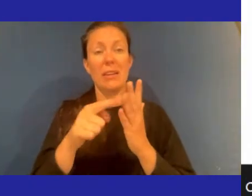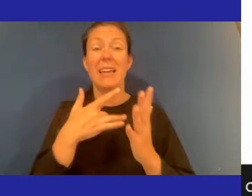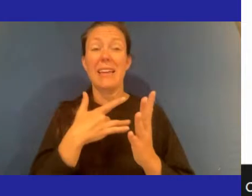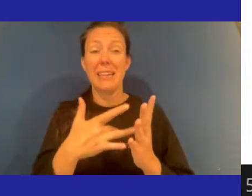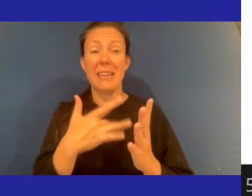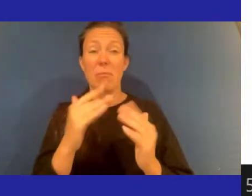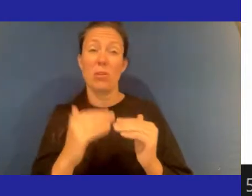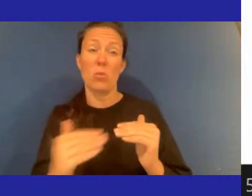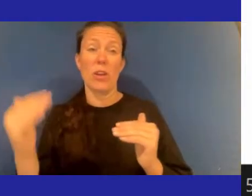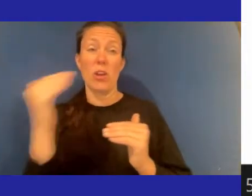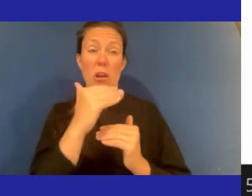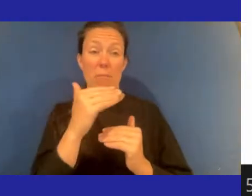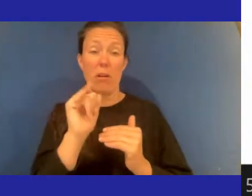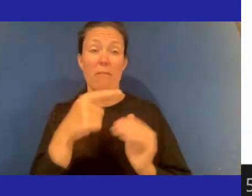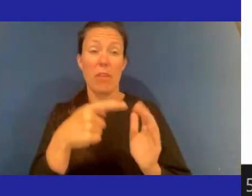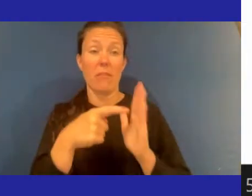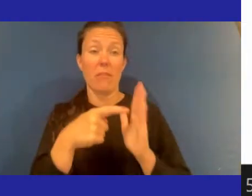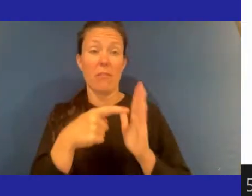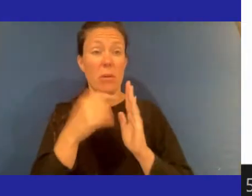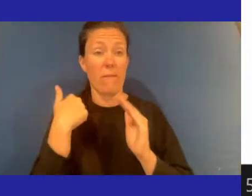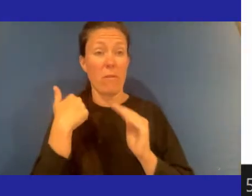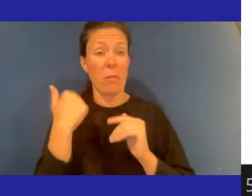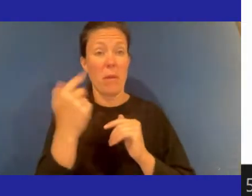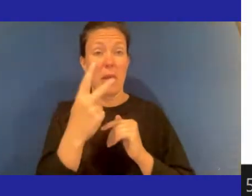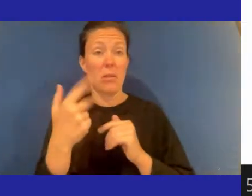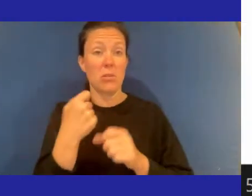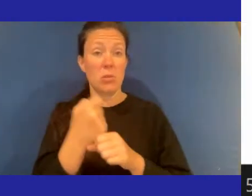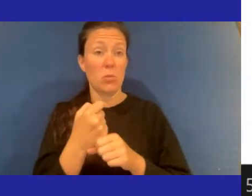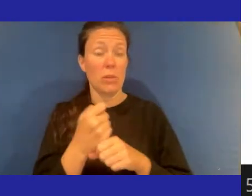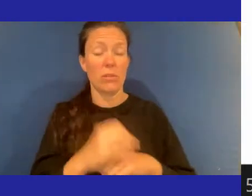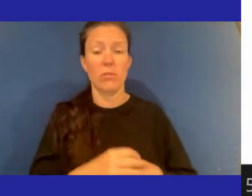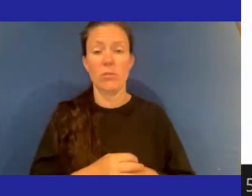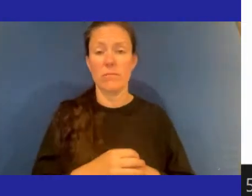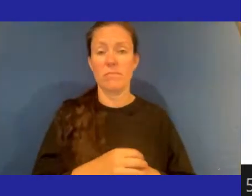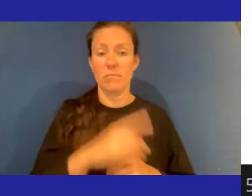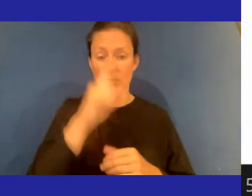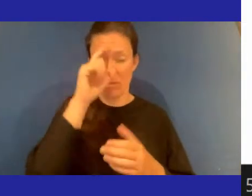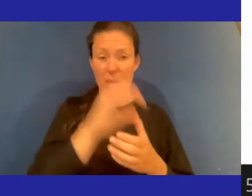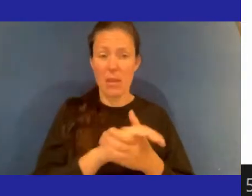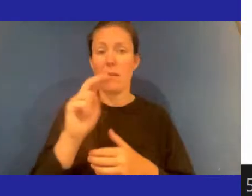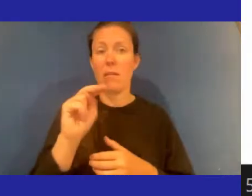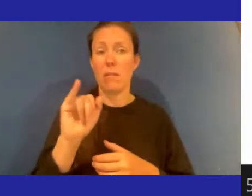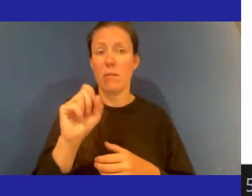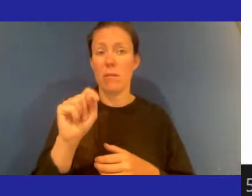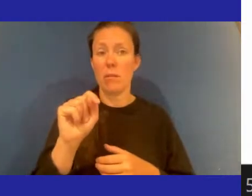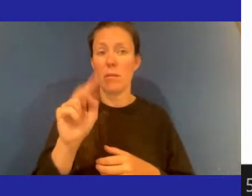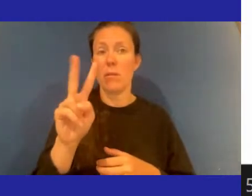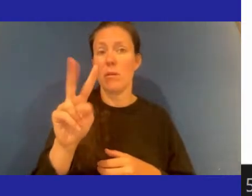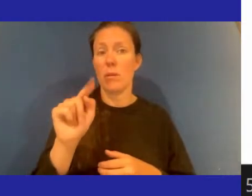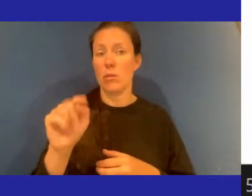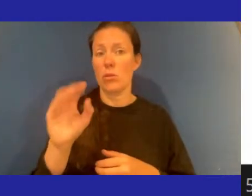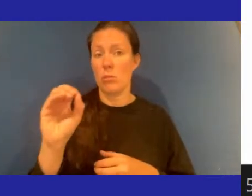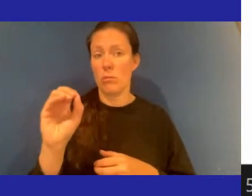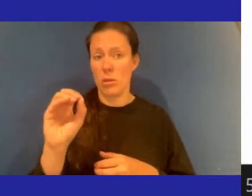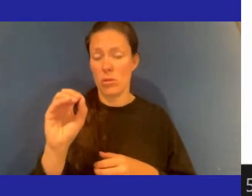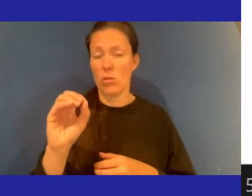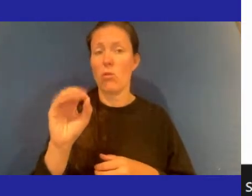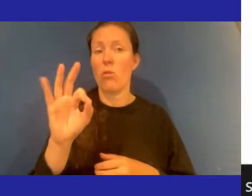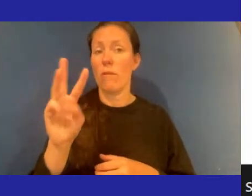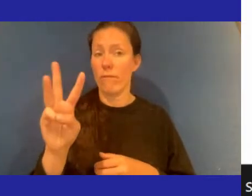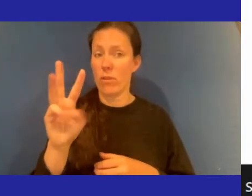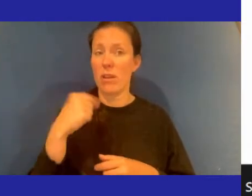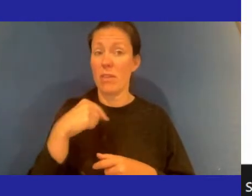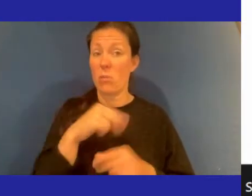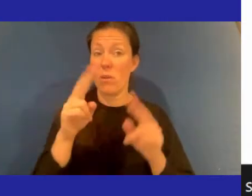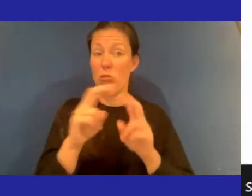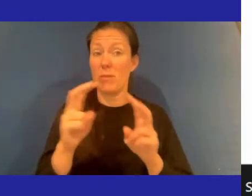over the last couple of years. And I believe the NIST 2.0 framework that we're going to be assessed again